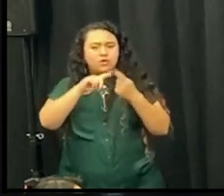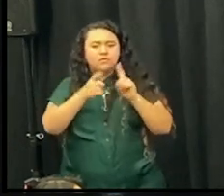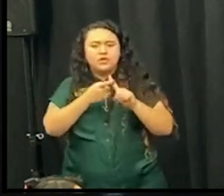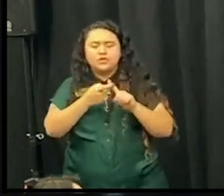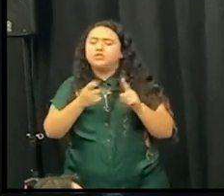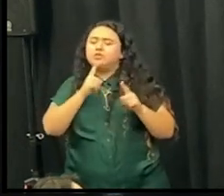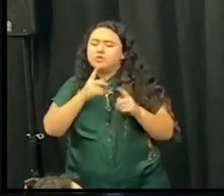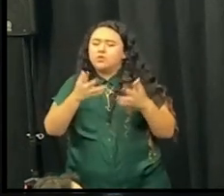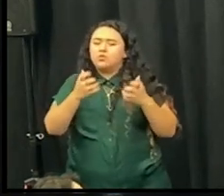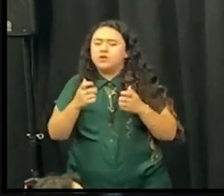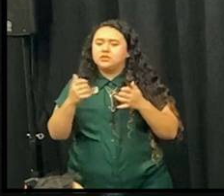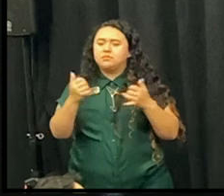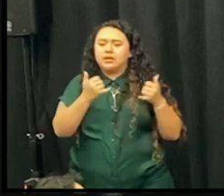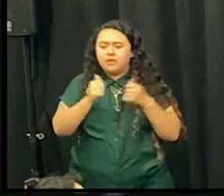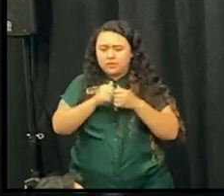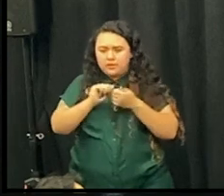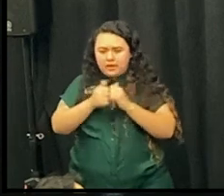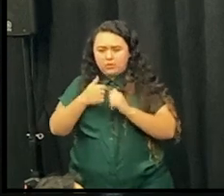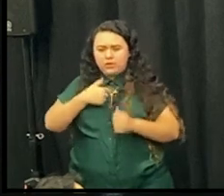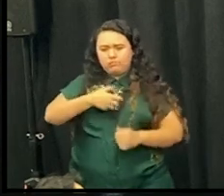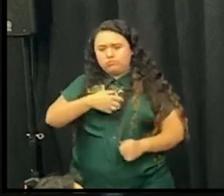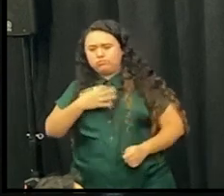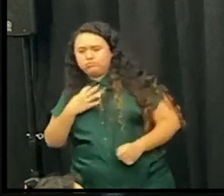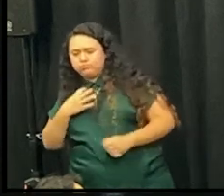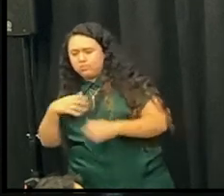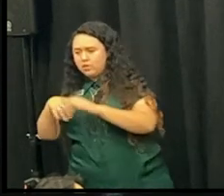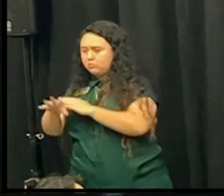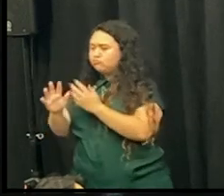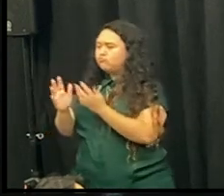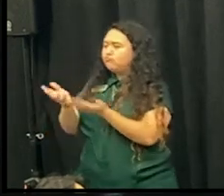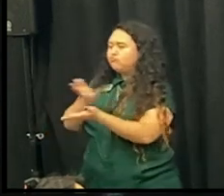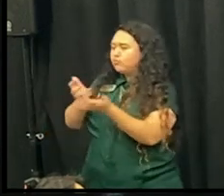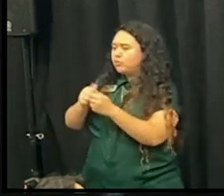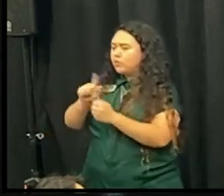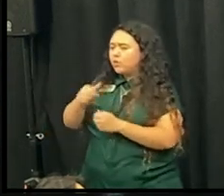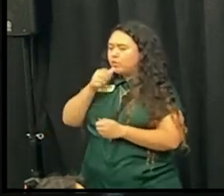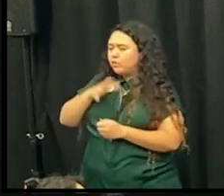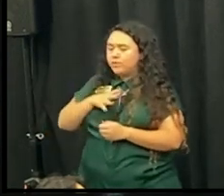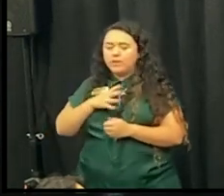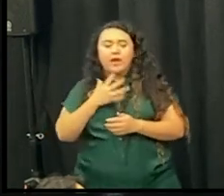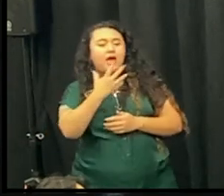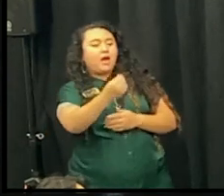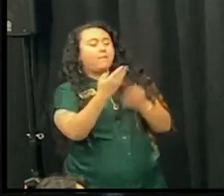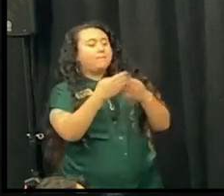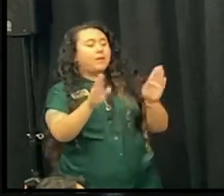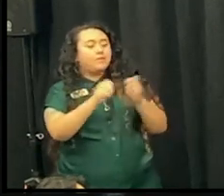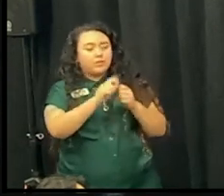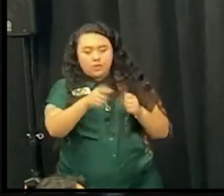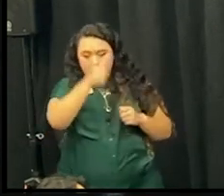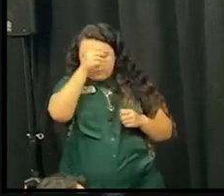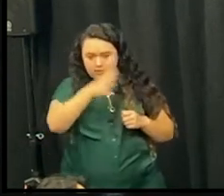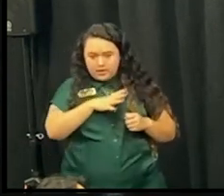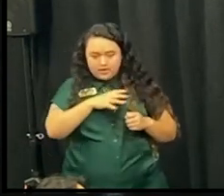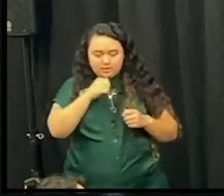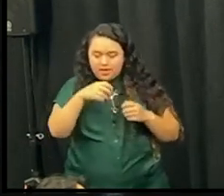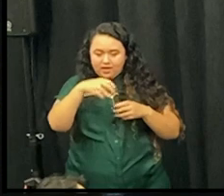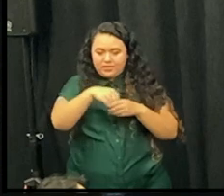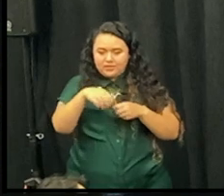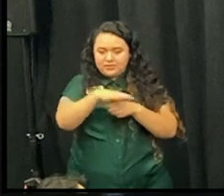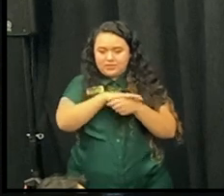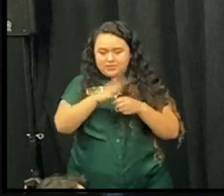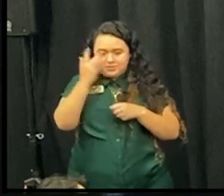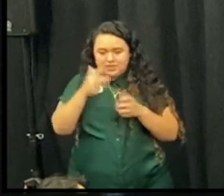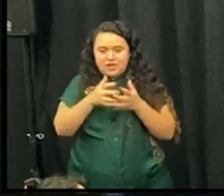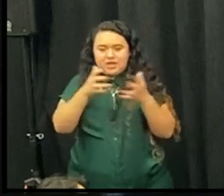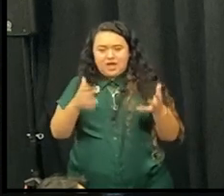really wanted to play with, like, how we code switch when we're in spaces with only women and when we're out in public and not in those spaces. And because a